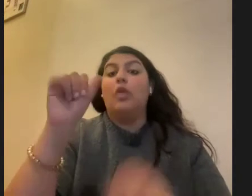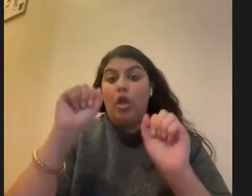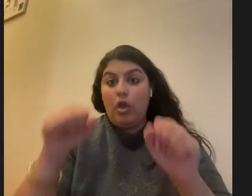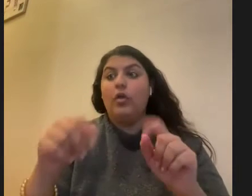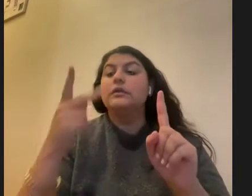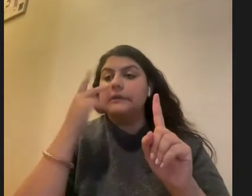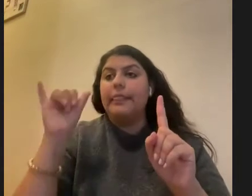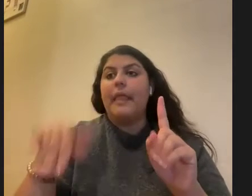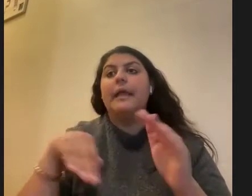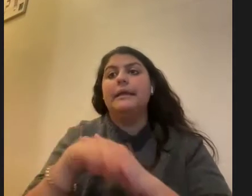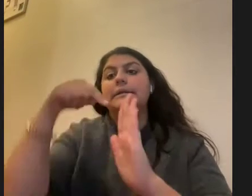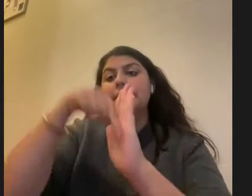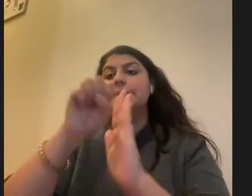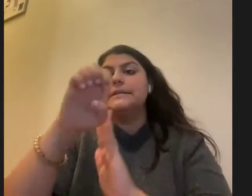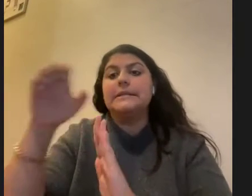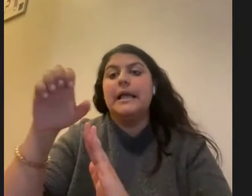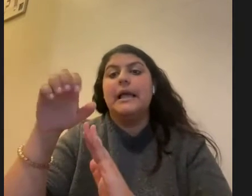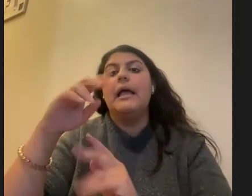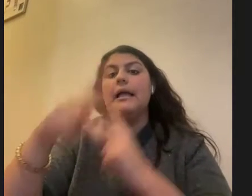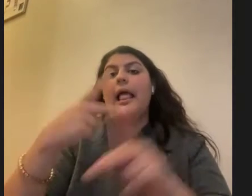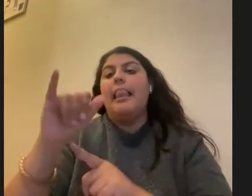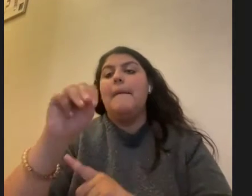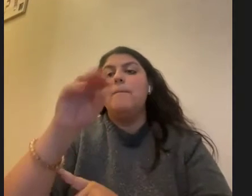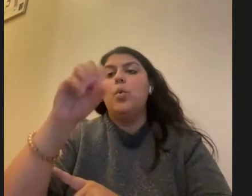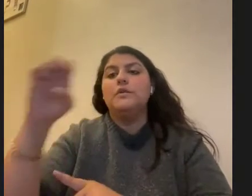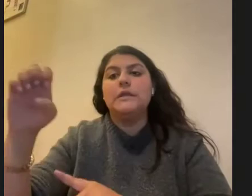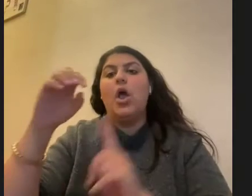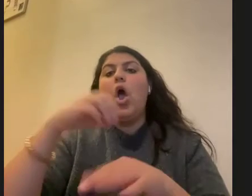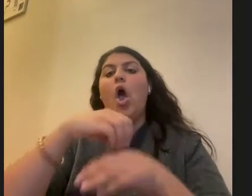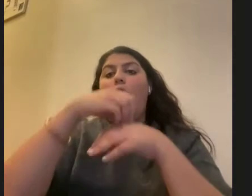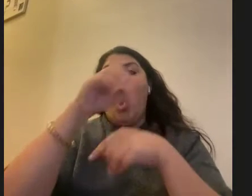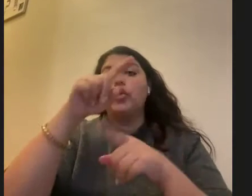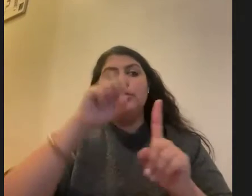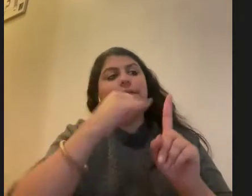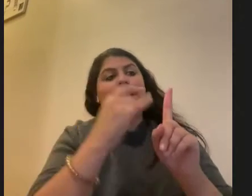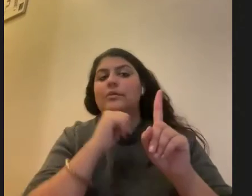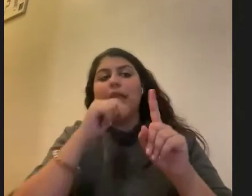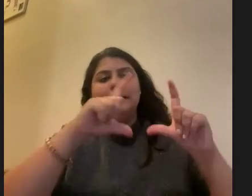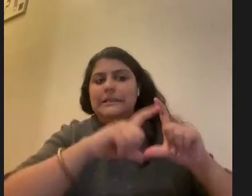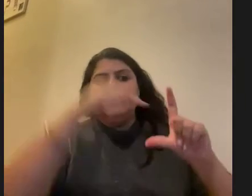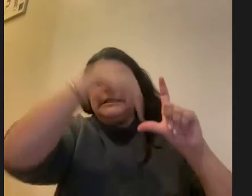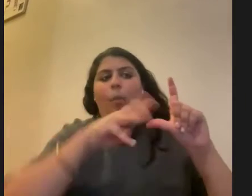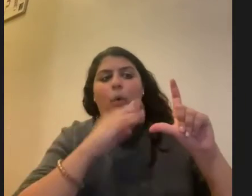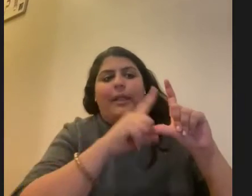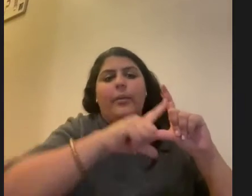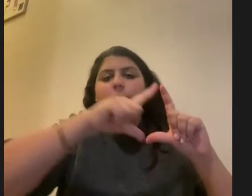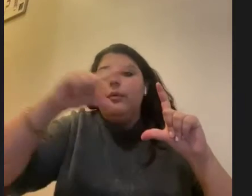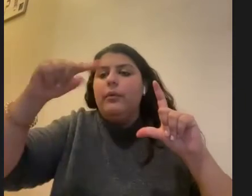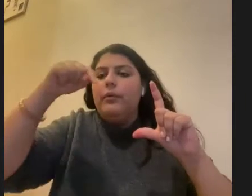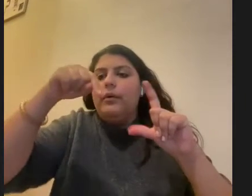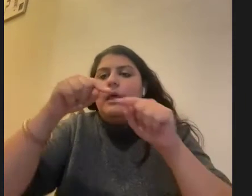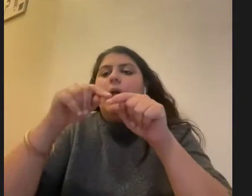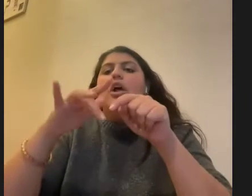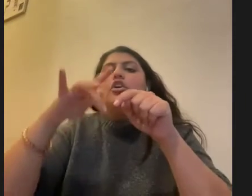species. So like the moose octopus in the Puget Sound has actually moved into shallow waters. They're that it's like less than 10 feet, and normally they're